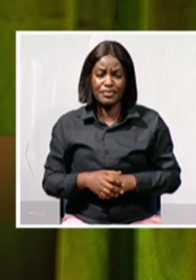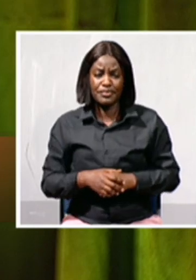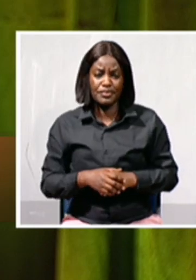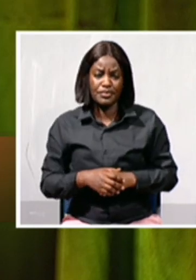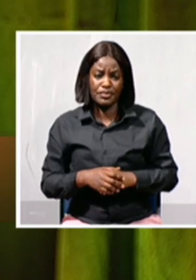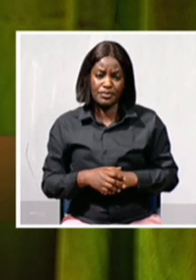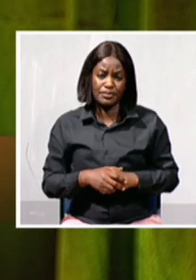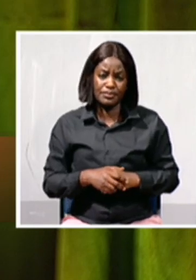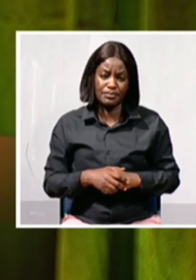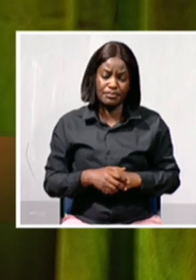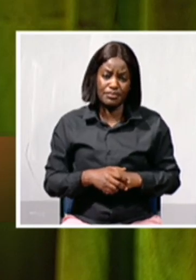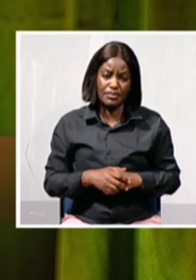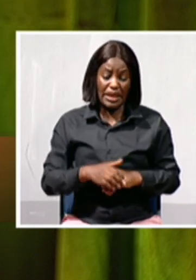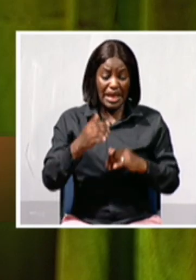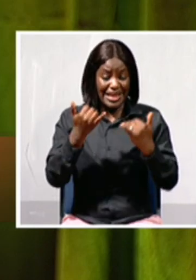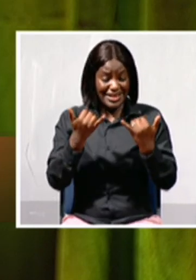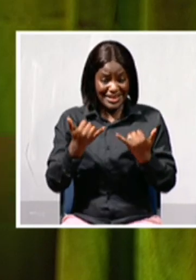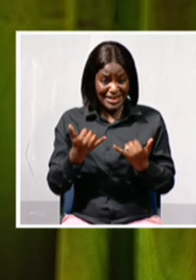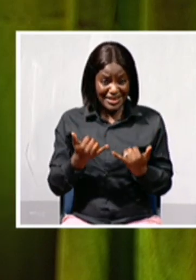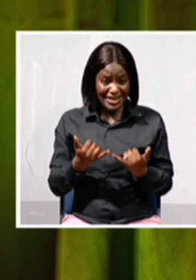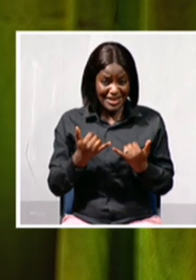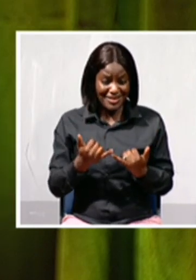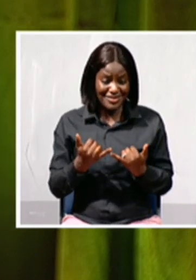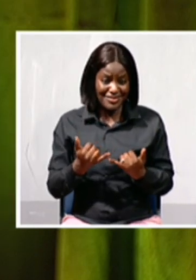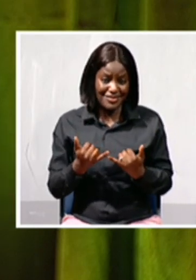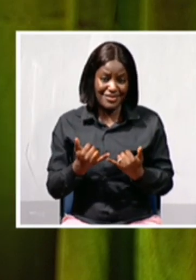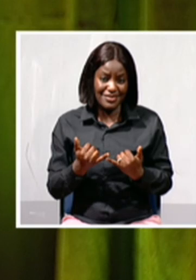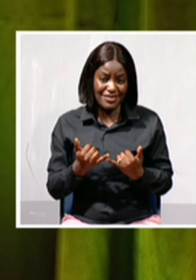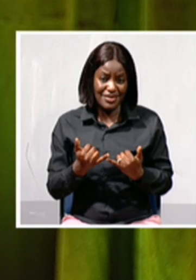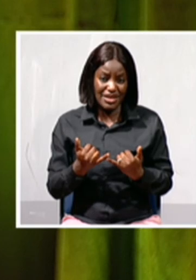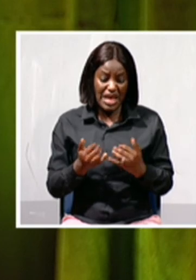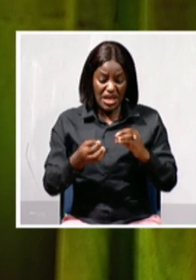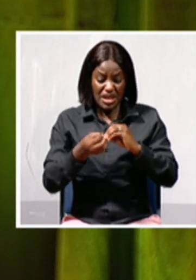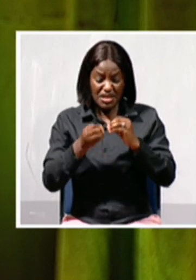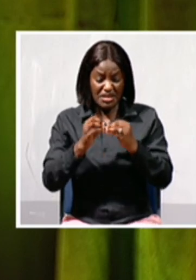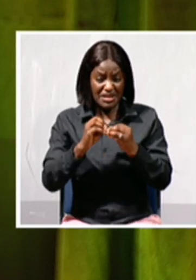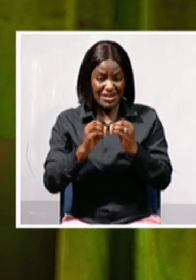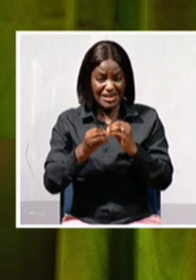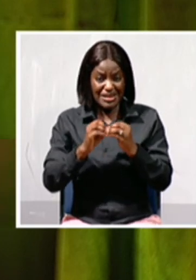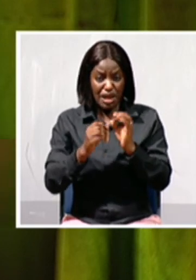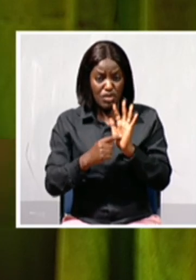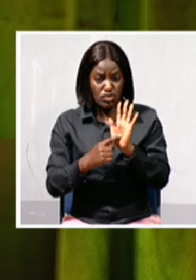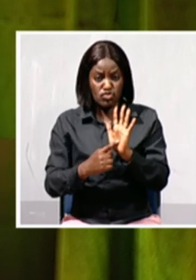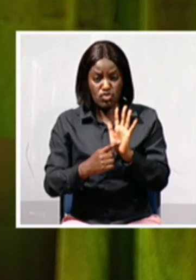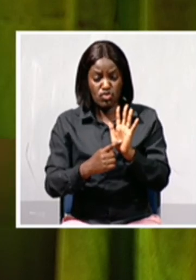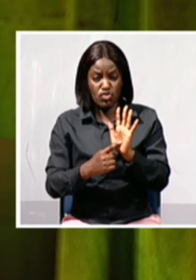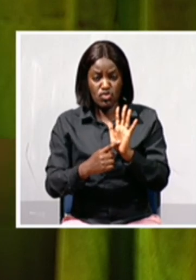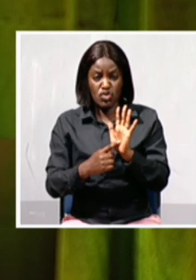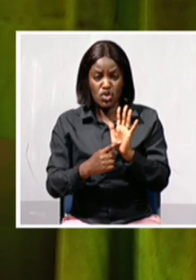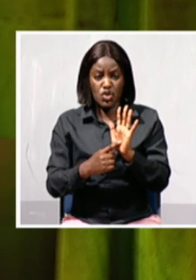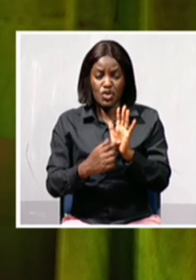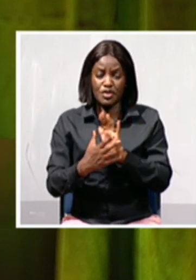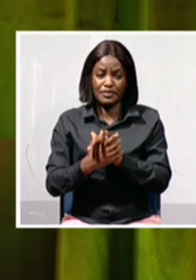action to that. Right now, we don't sit with statistics in terms of the number of